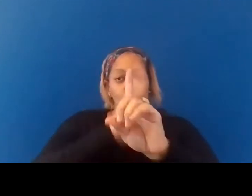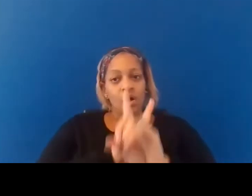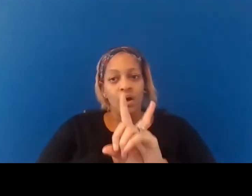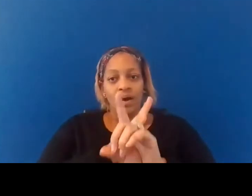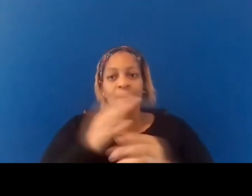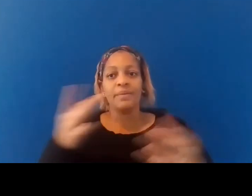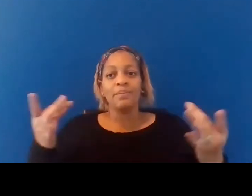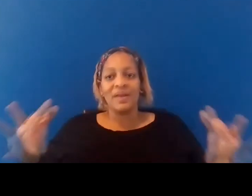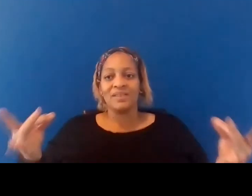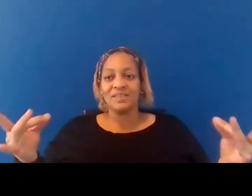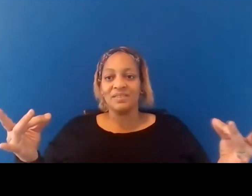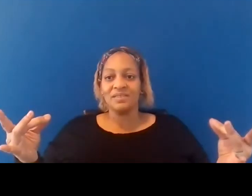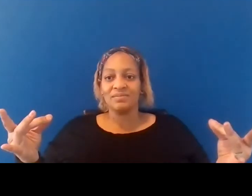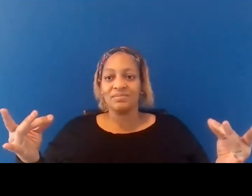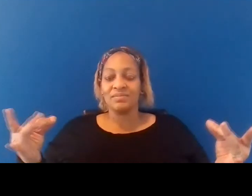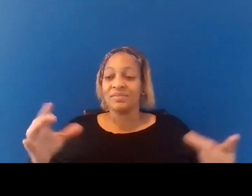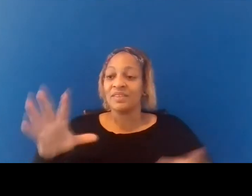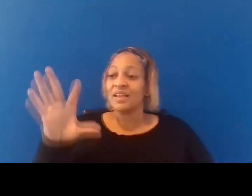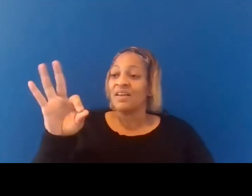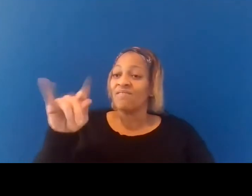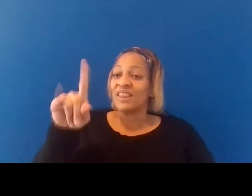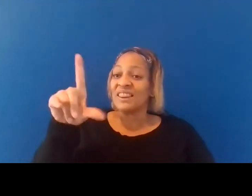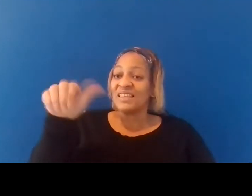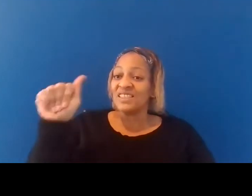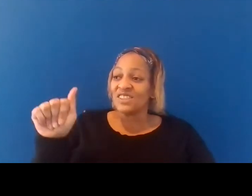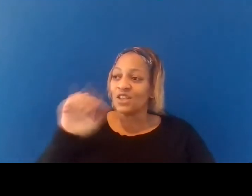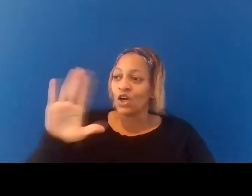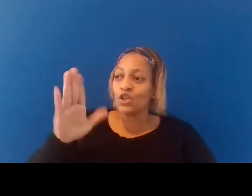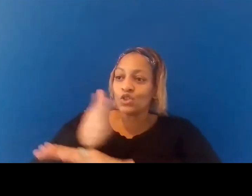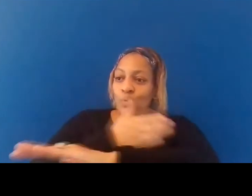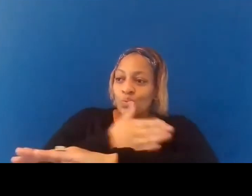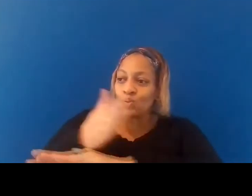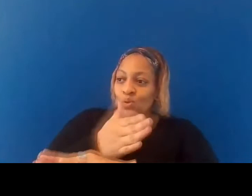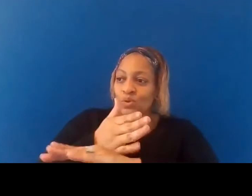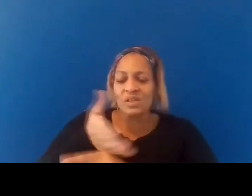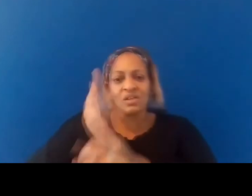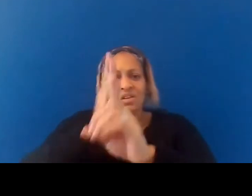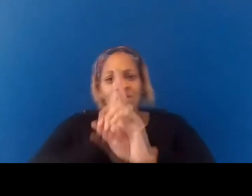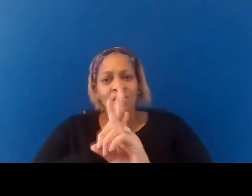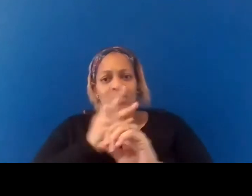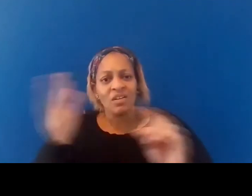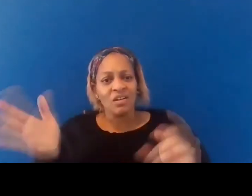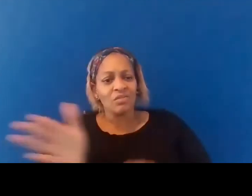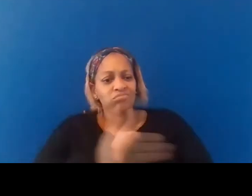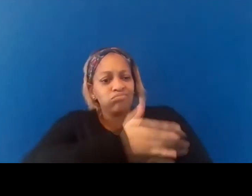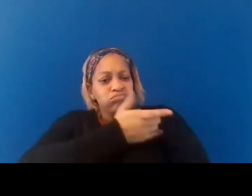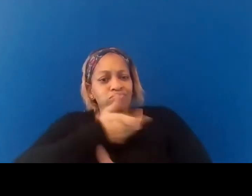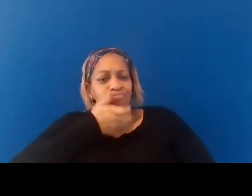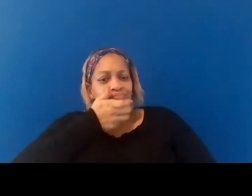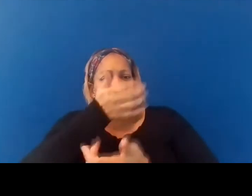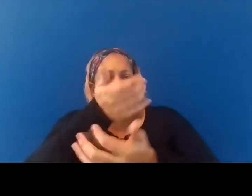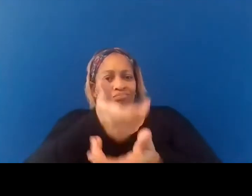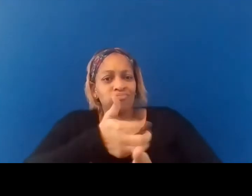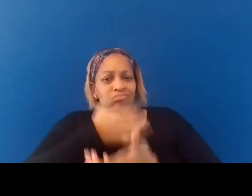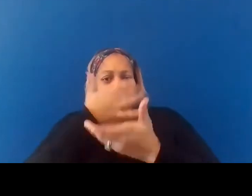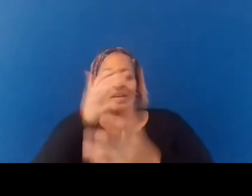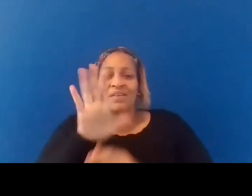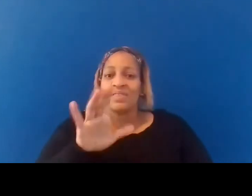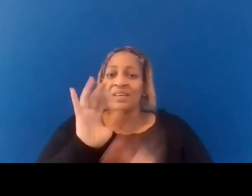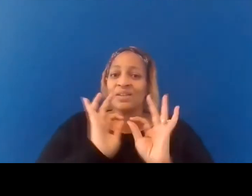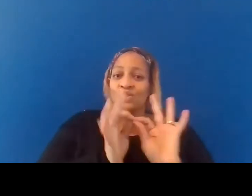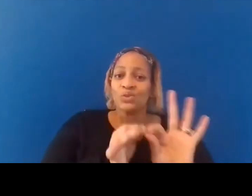meditating. Felicia's songs, God singing. The interpreter, Sonya and